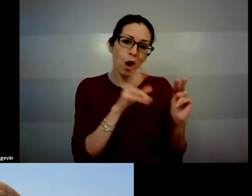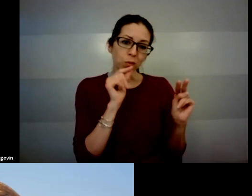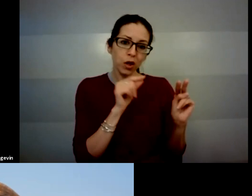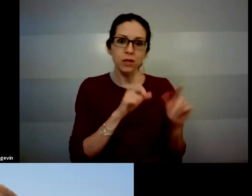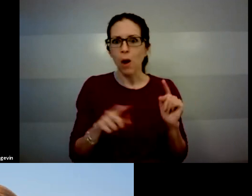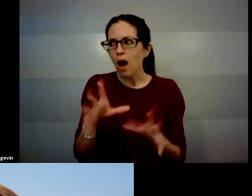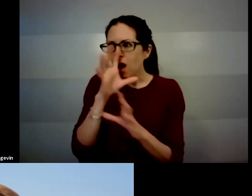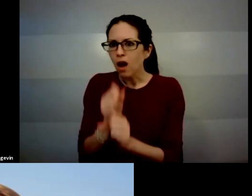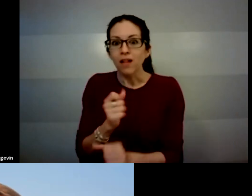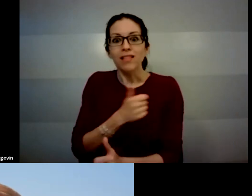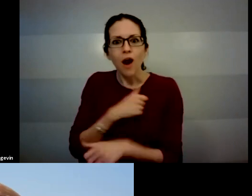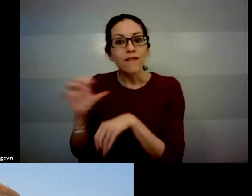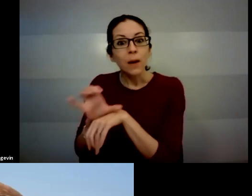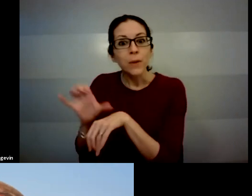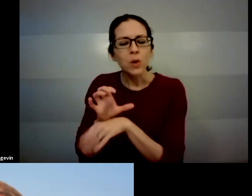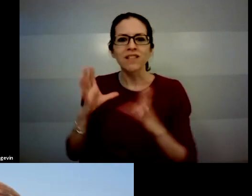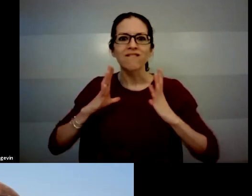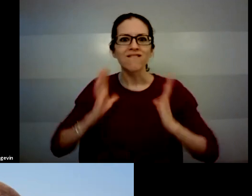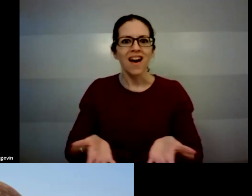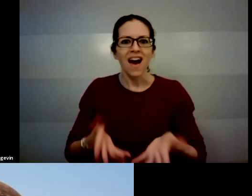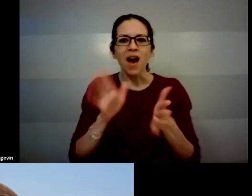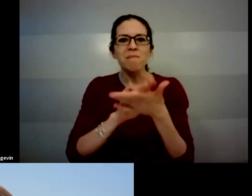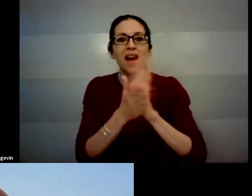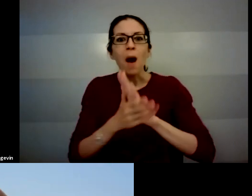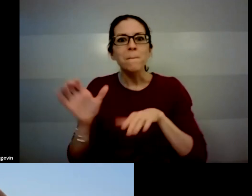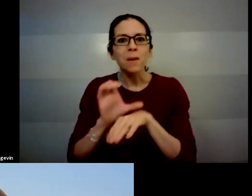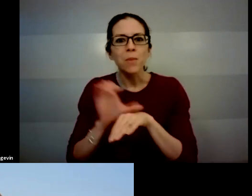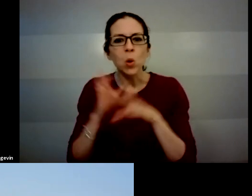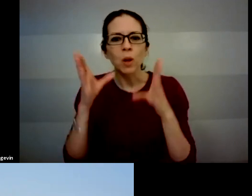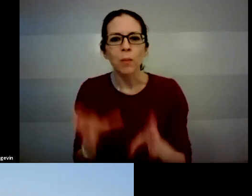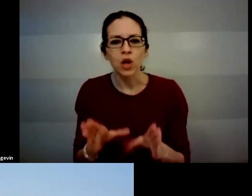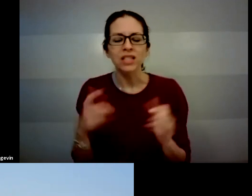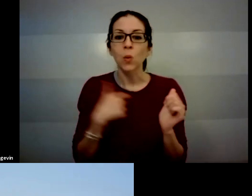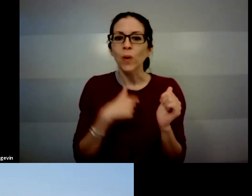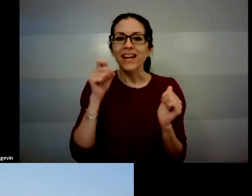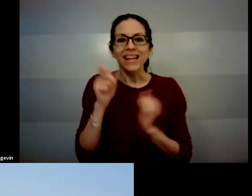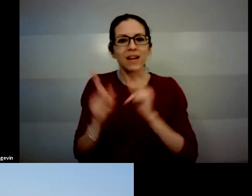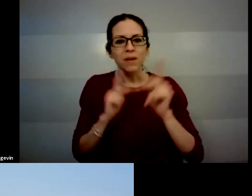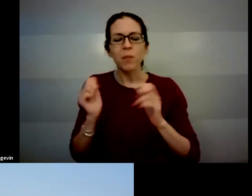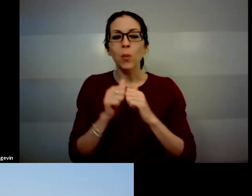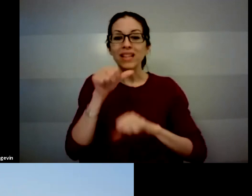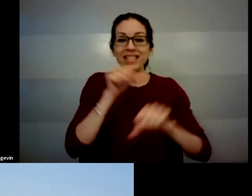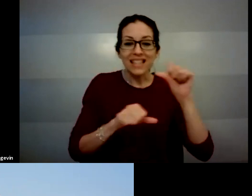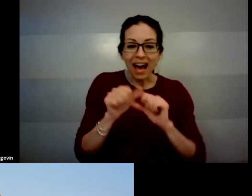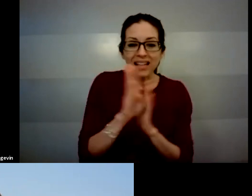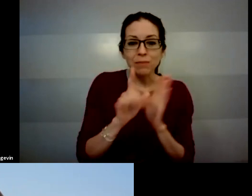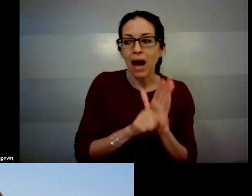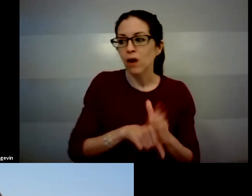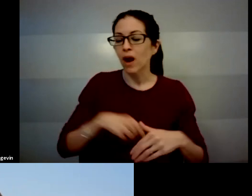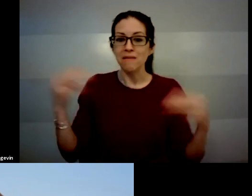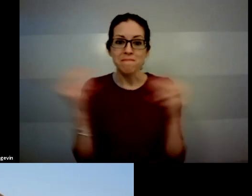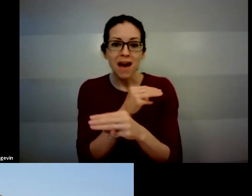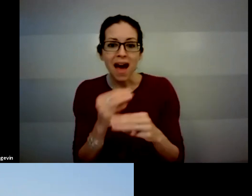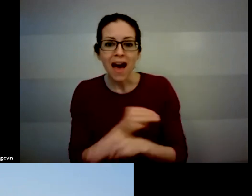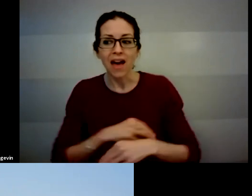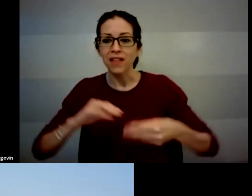We need people who understand science and math and numbers and can run statistics about what bird populations are